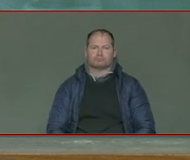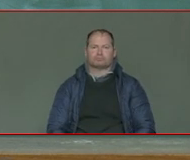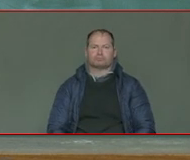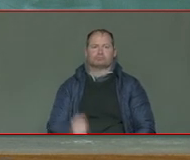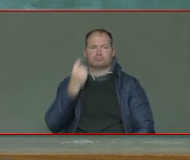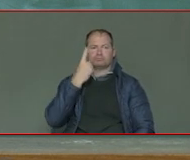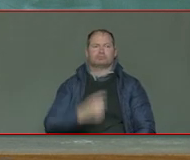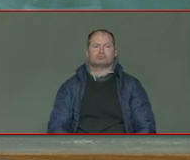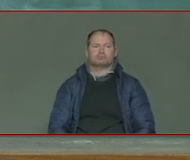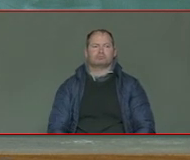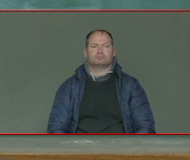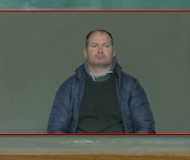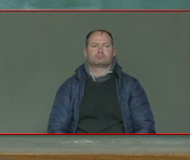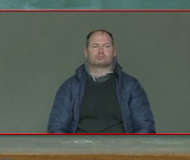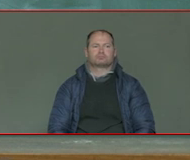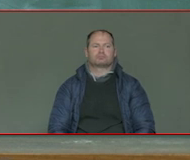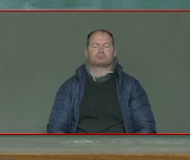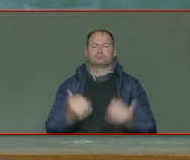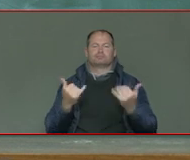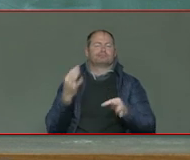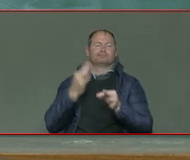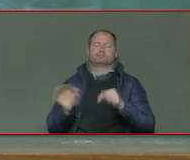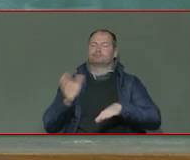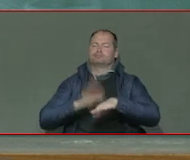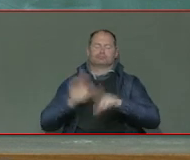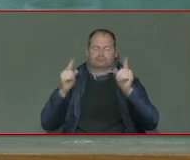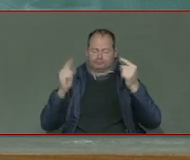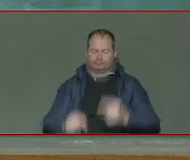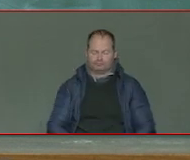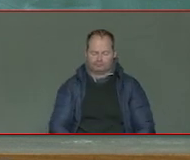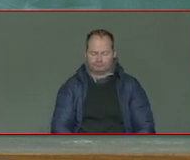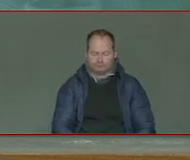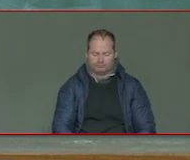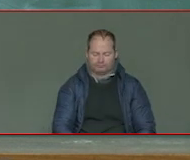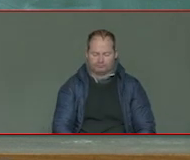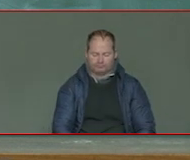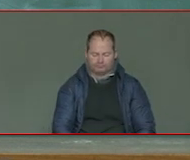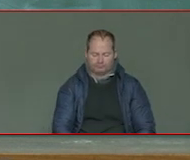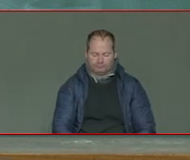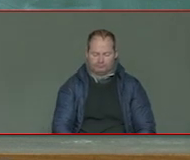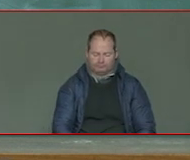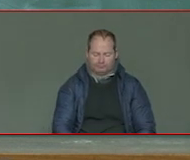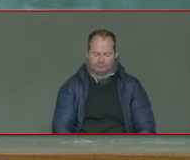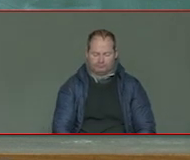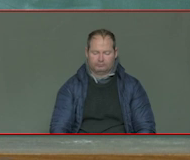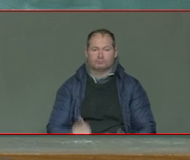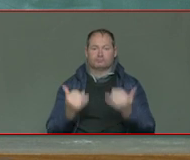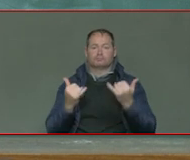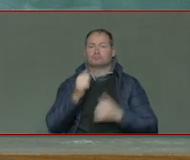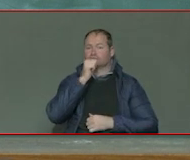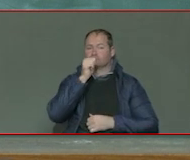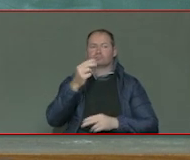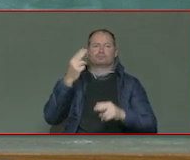sense? I cannot simplify that final answer. I don't have to write it with positive exponents.